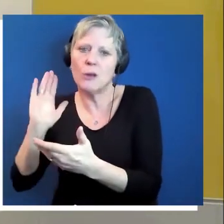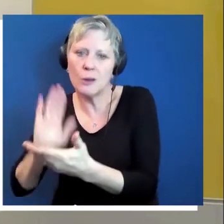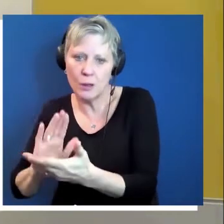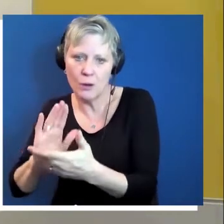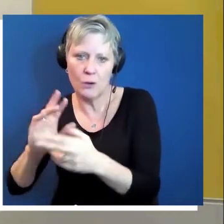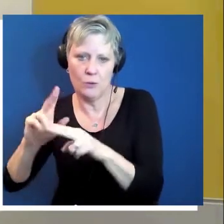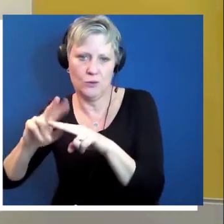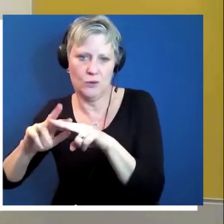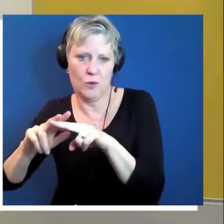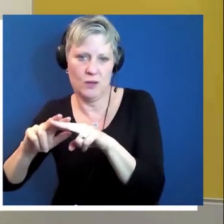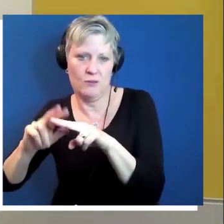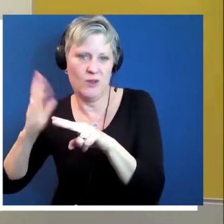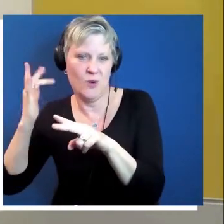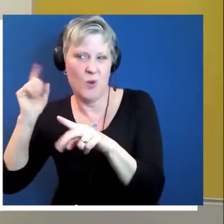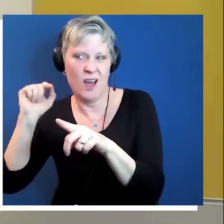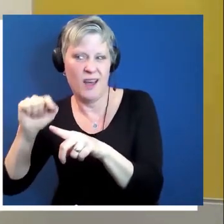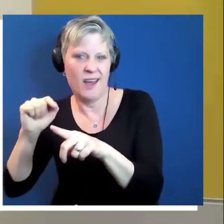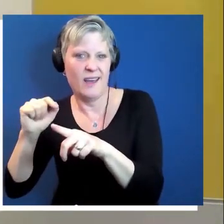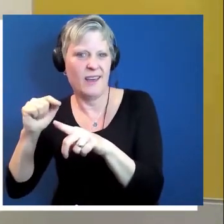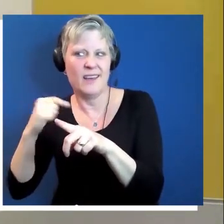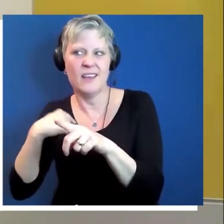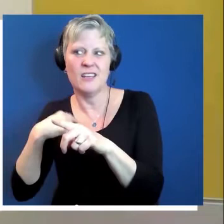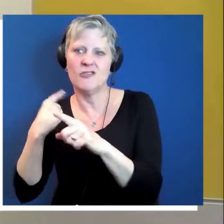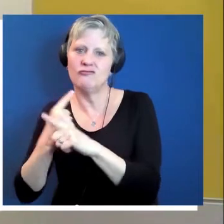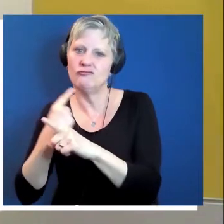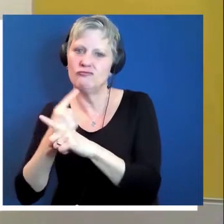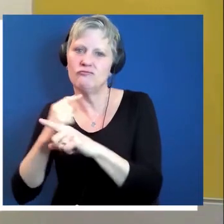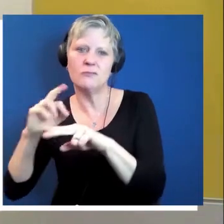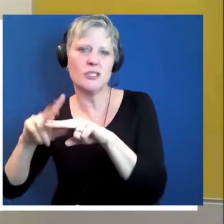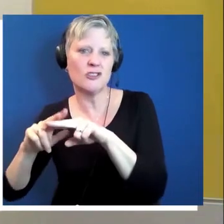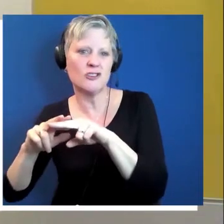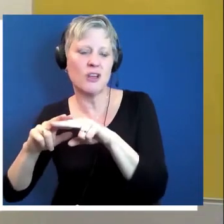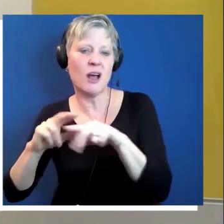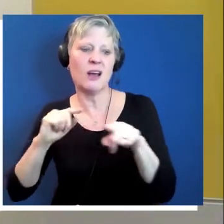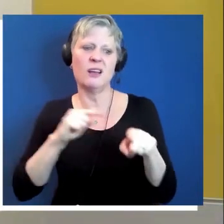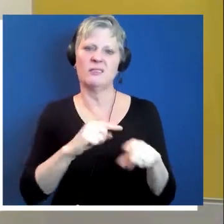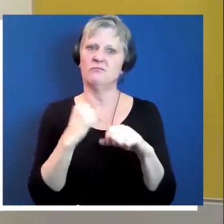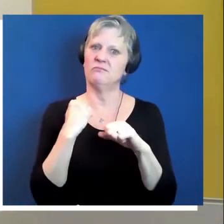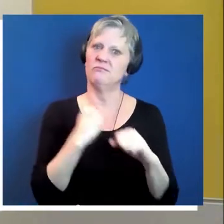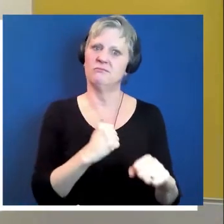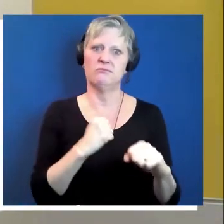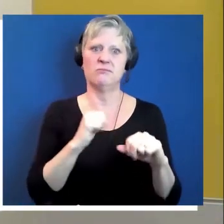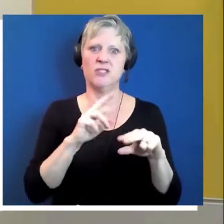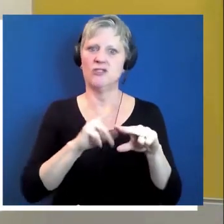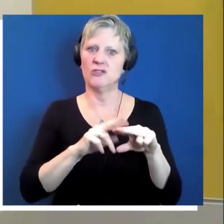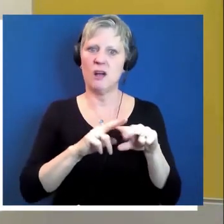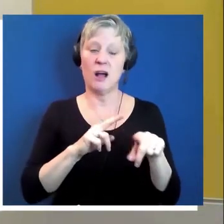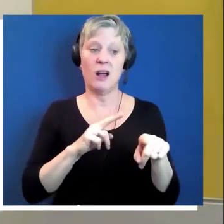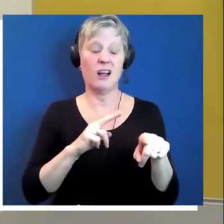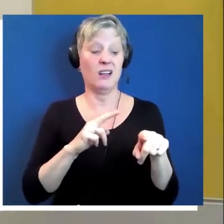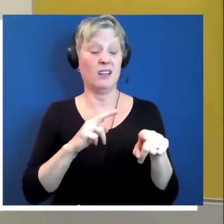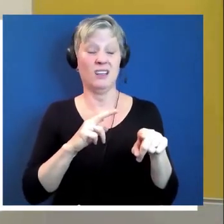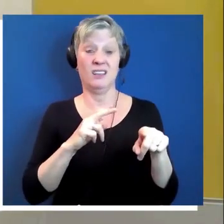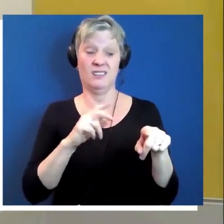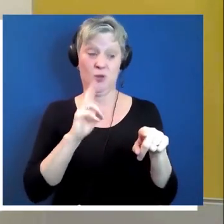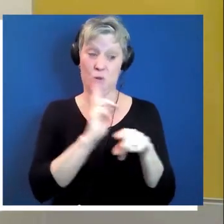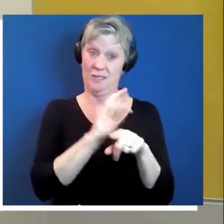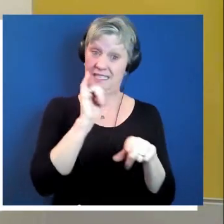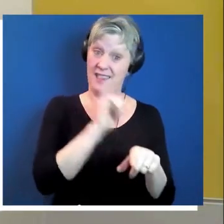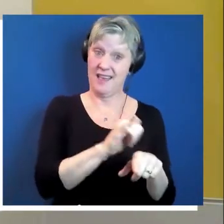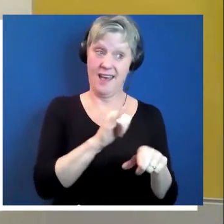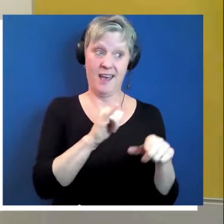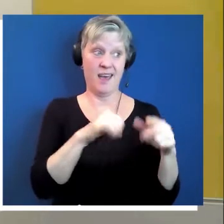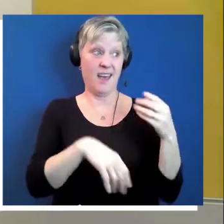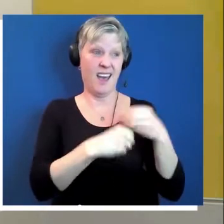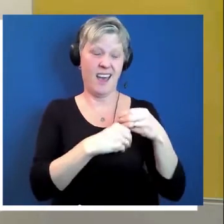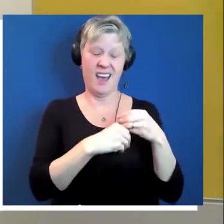The only reason I do that is because I always feel like I can add more salt in the end. When you're using regular soy sauce, don't use a lot because it tends to be